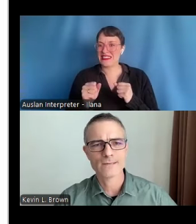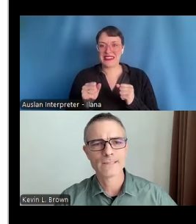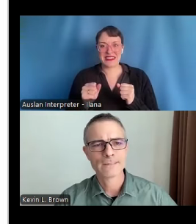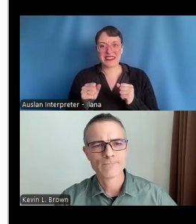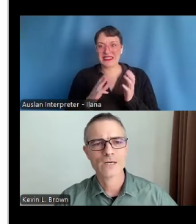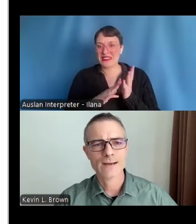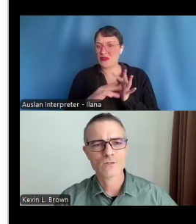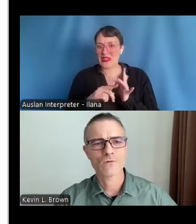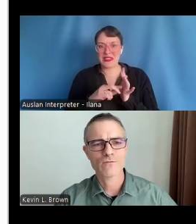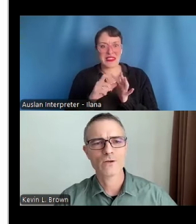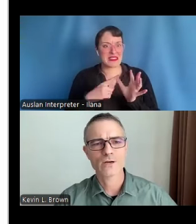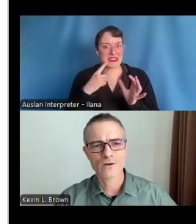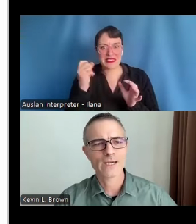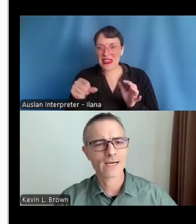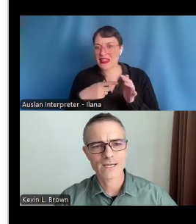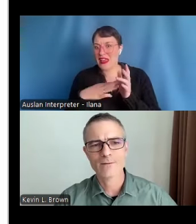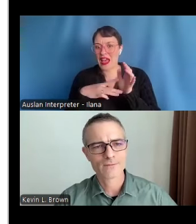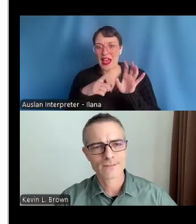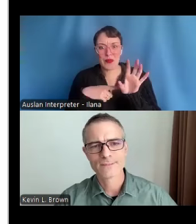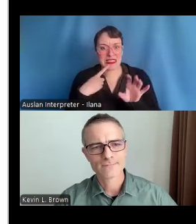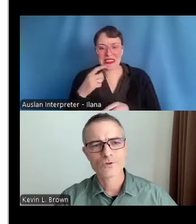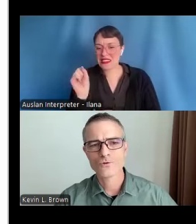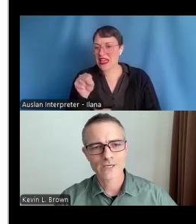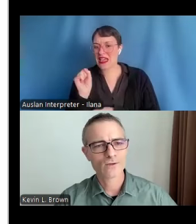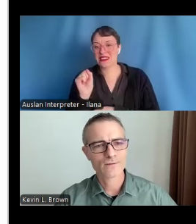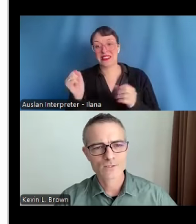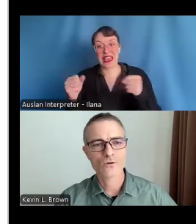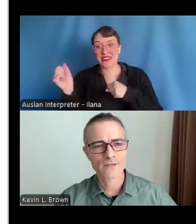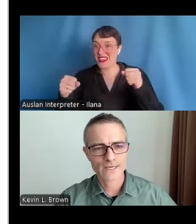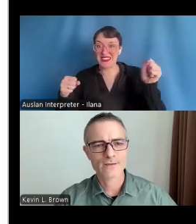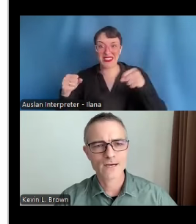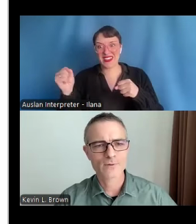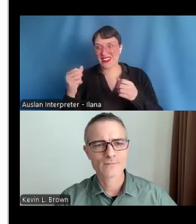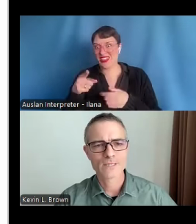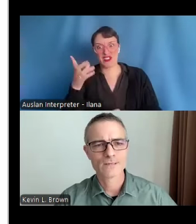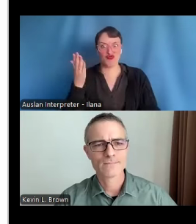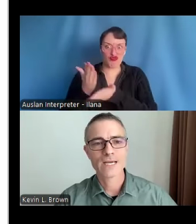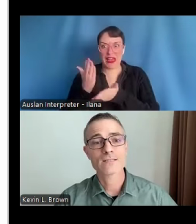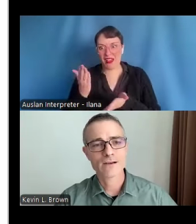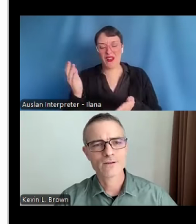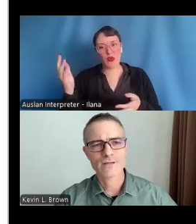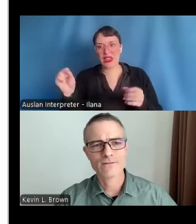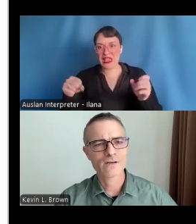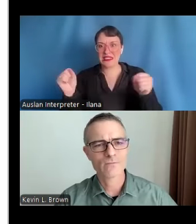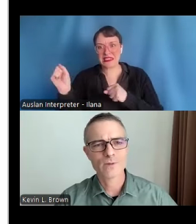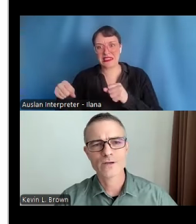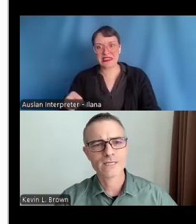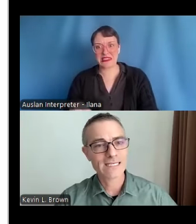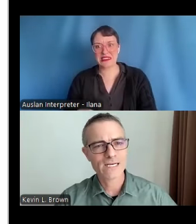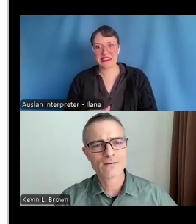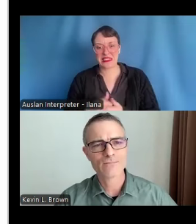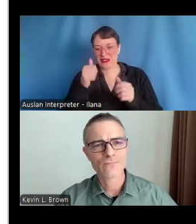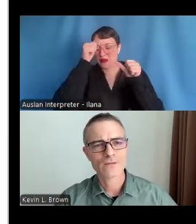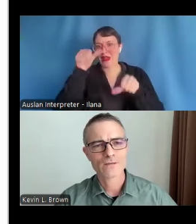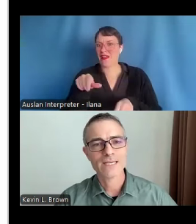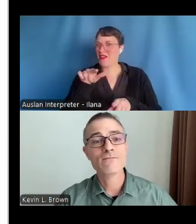point. Yeah, absolutely familiar. Oh, yeah, yep. Too real, totally, yep. Yes, definitely, very familiar